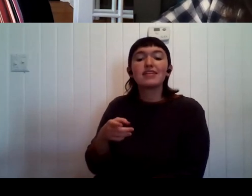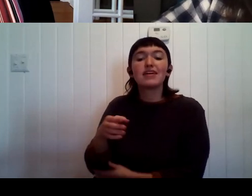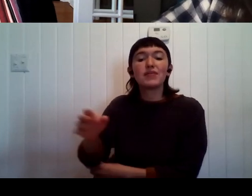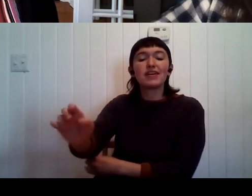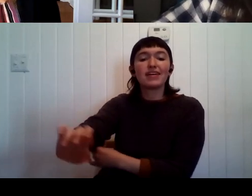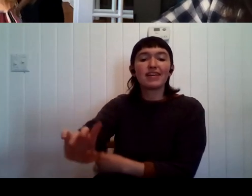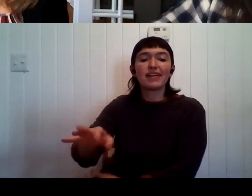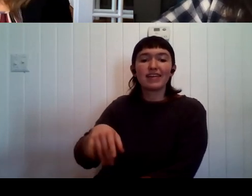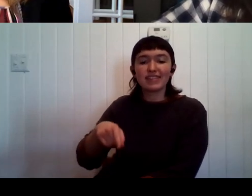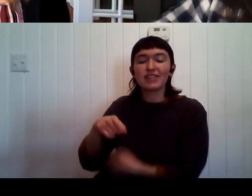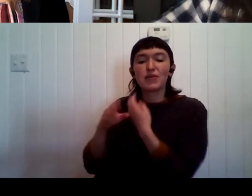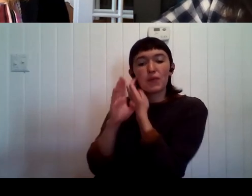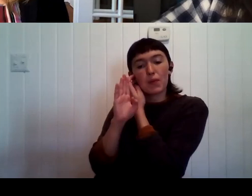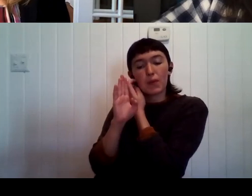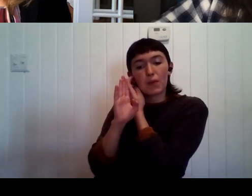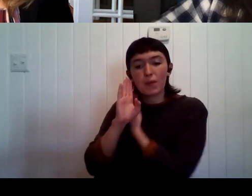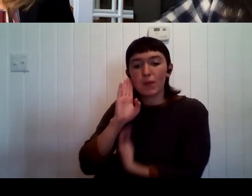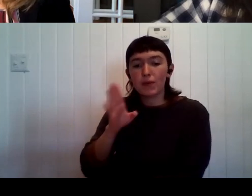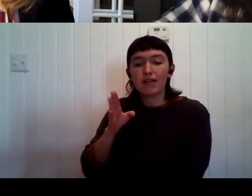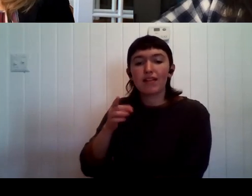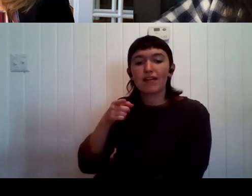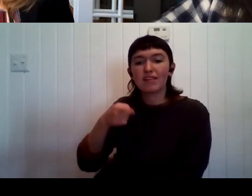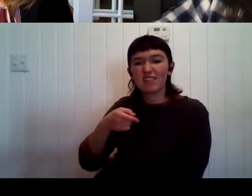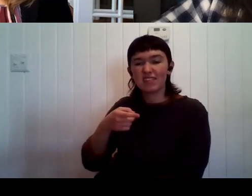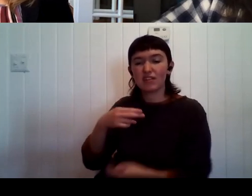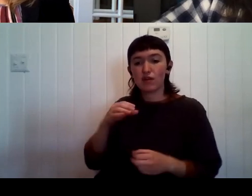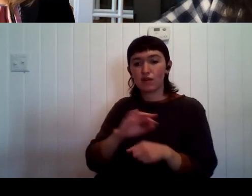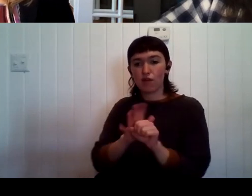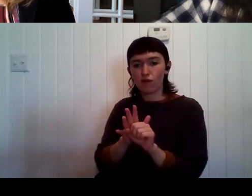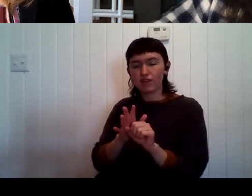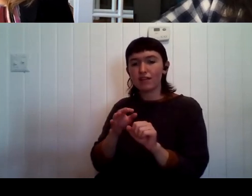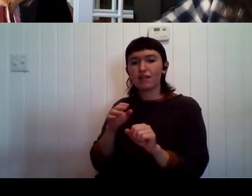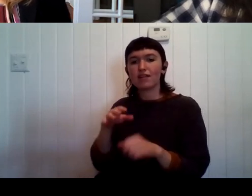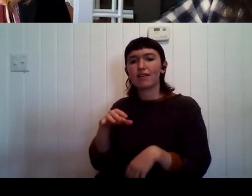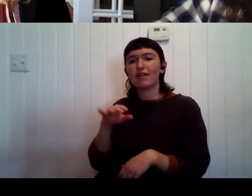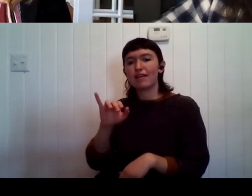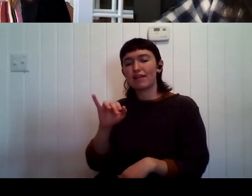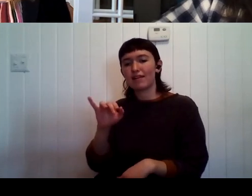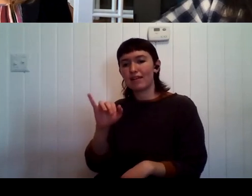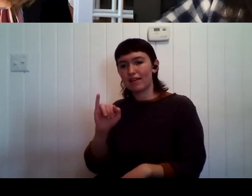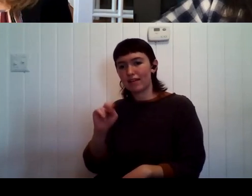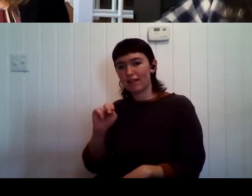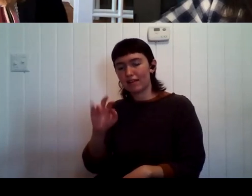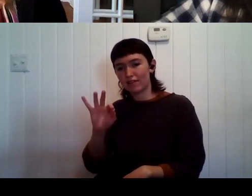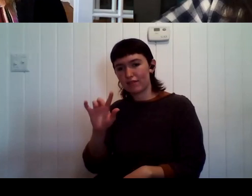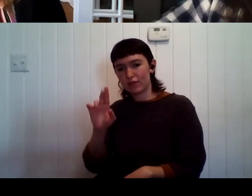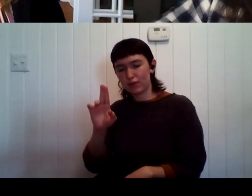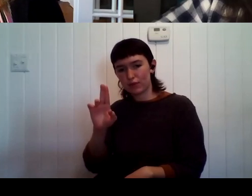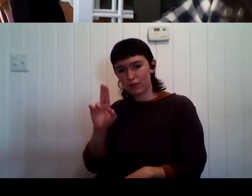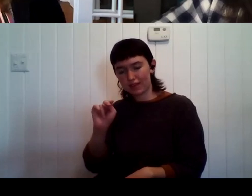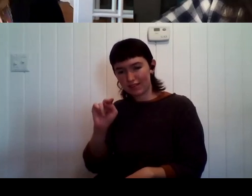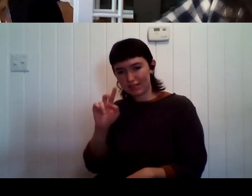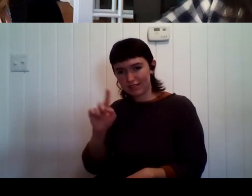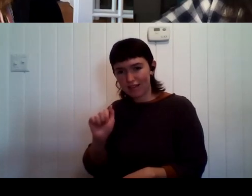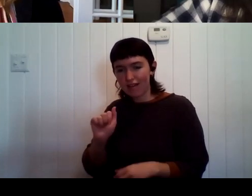gosh, such a good question. Okay, so this actually goes to so with One Health Lessons, and you can find it